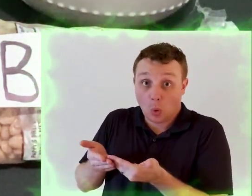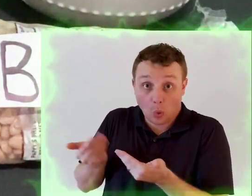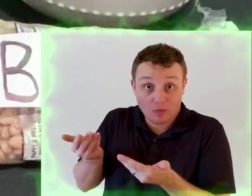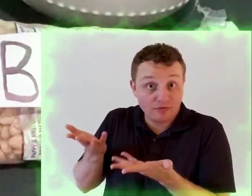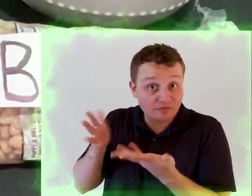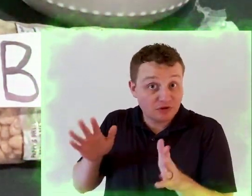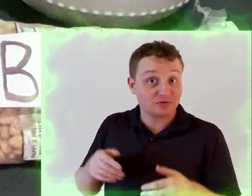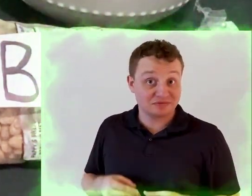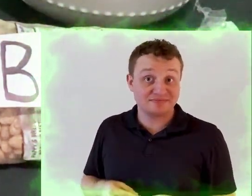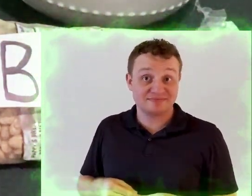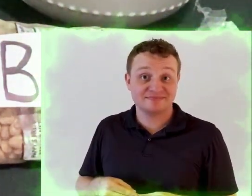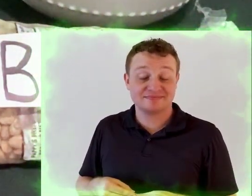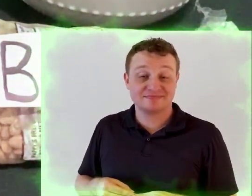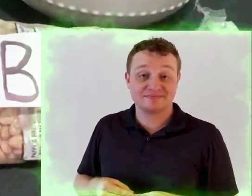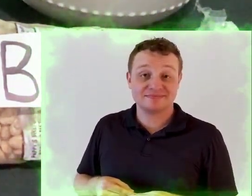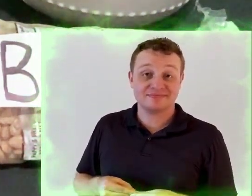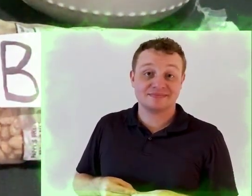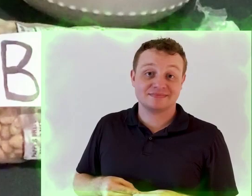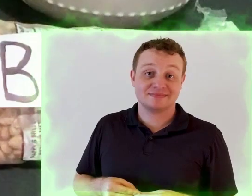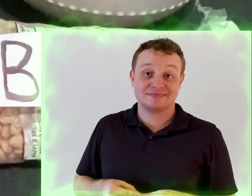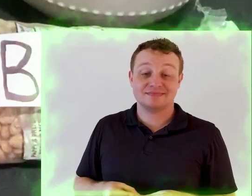done.